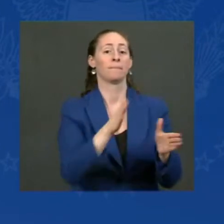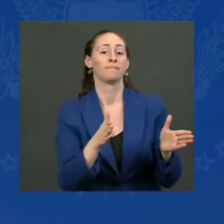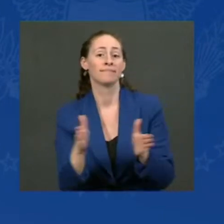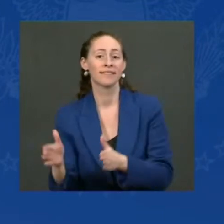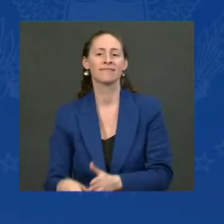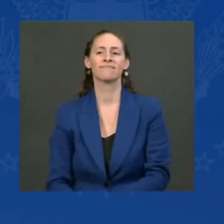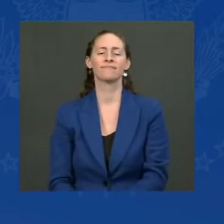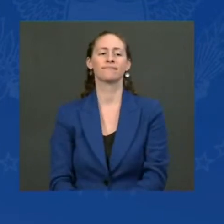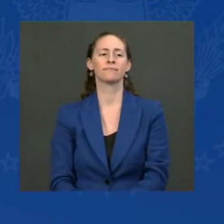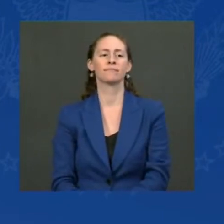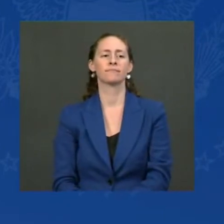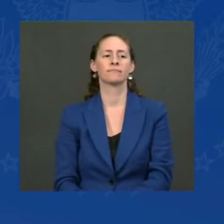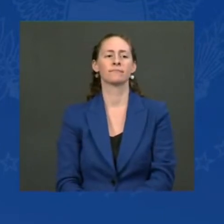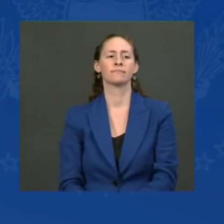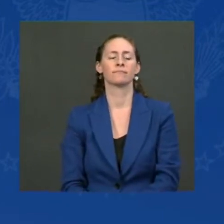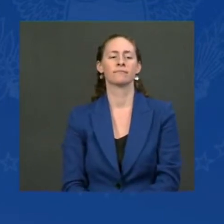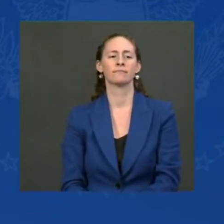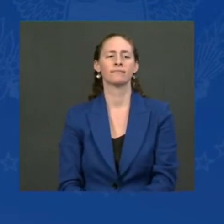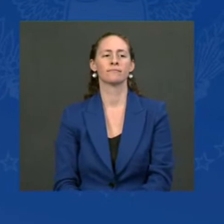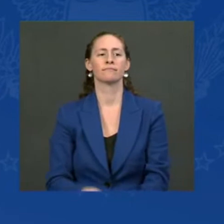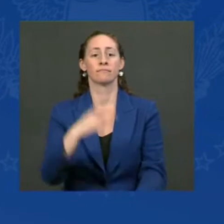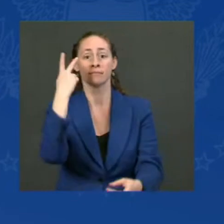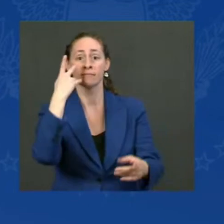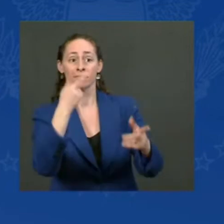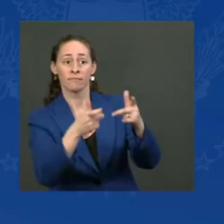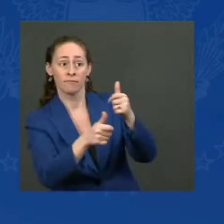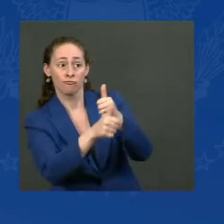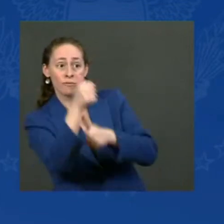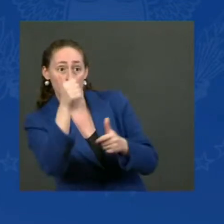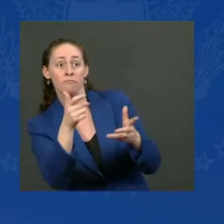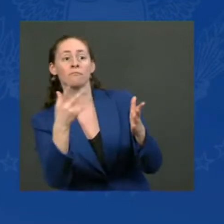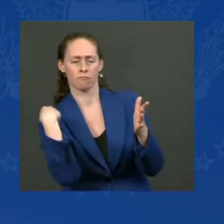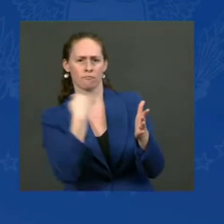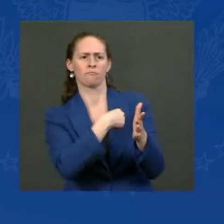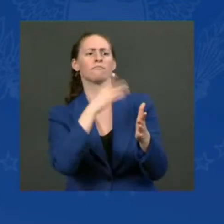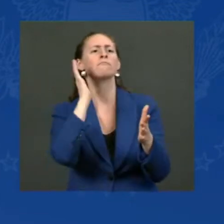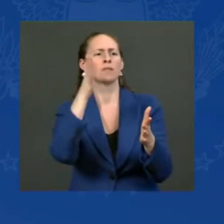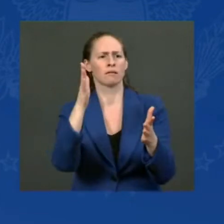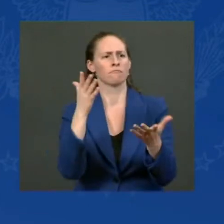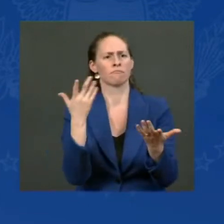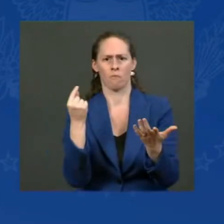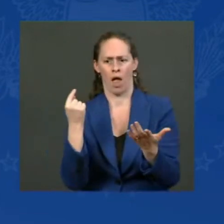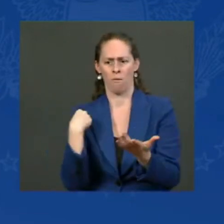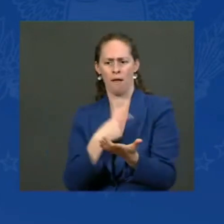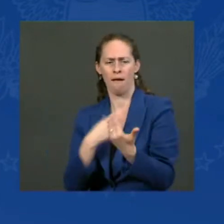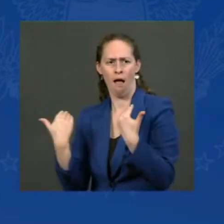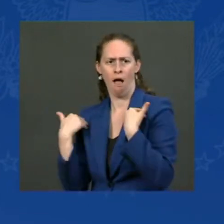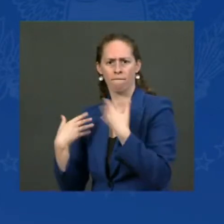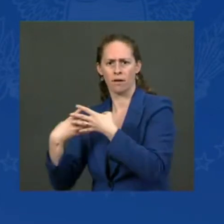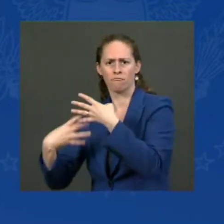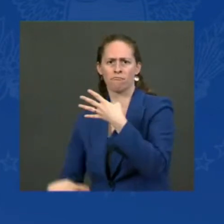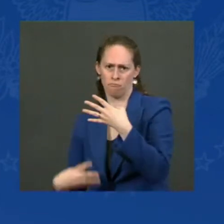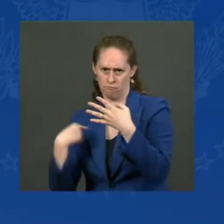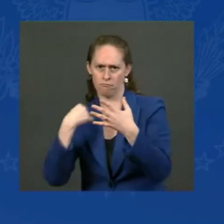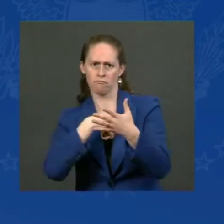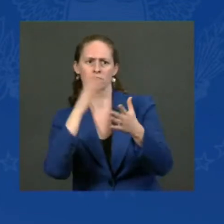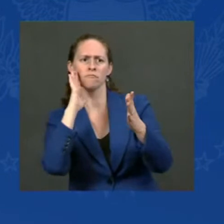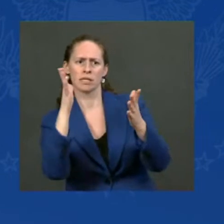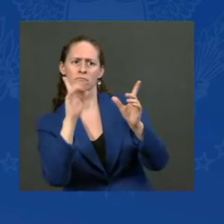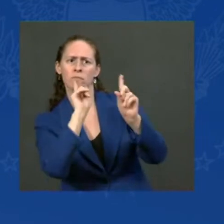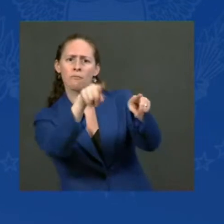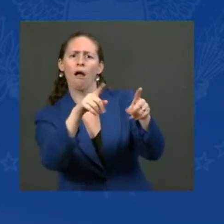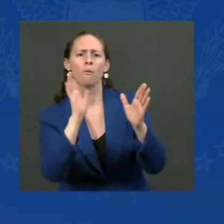threats that arise today and in the future with a full range of tools available to us, including working